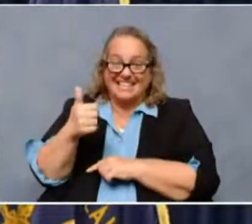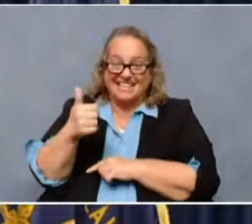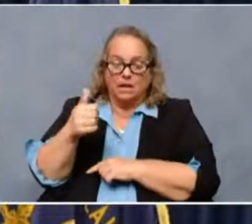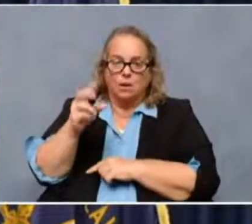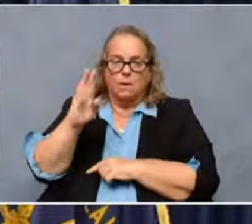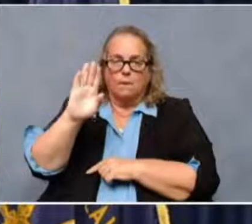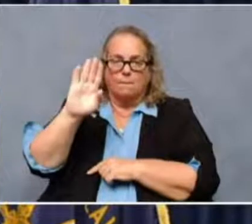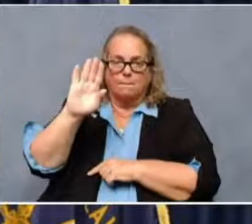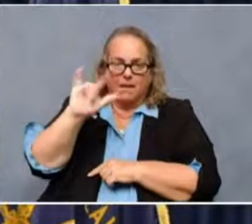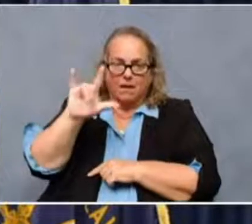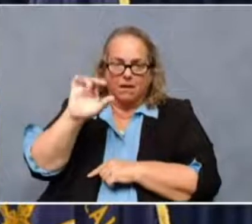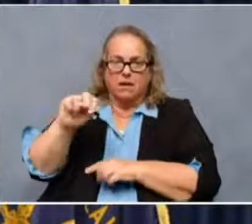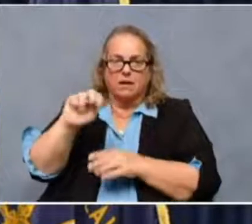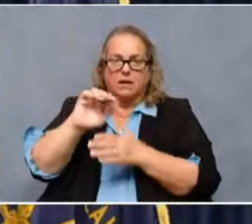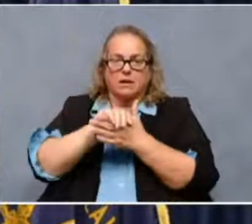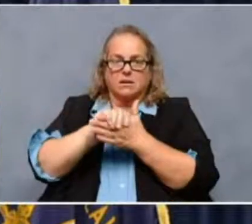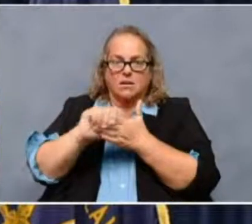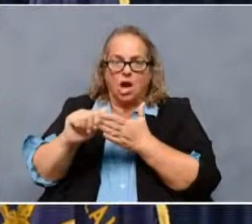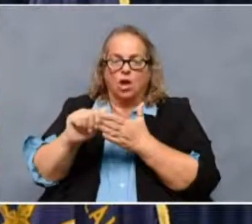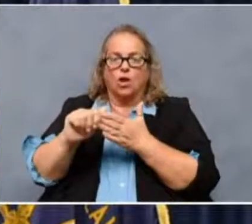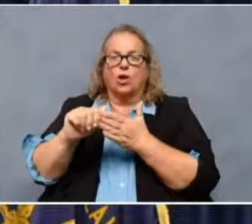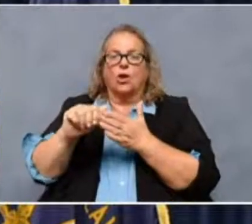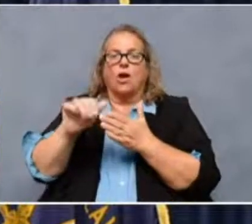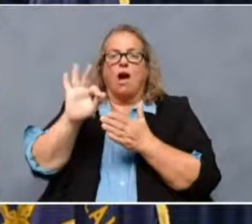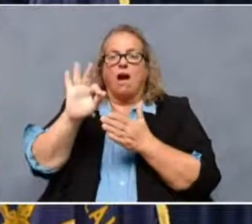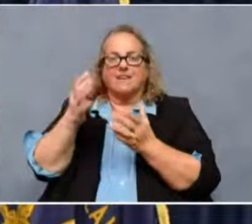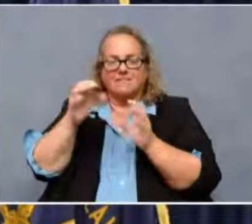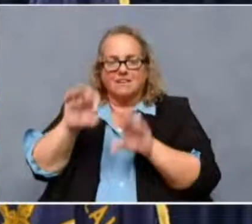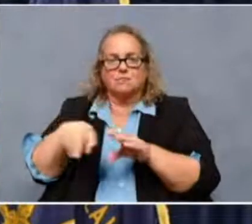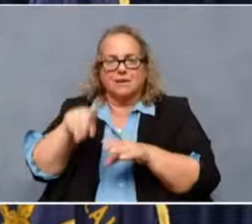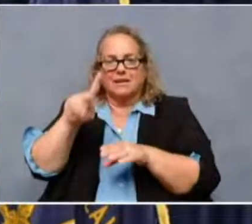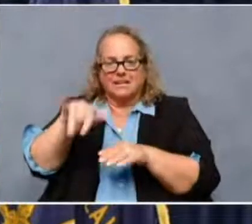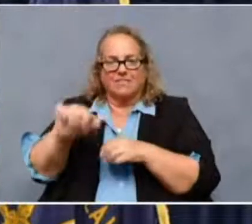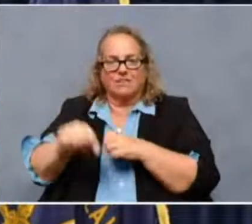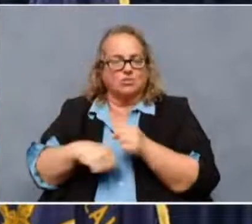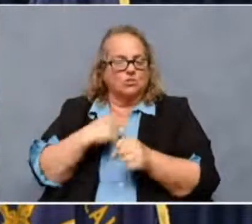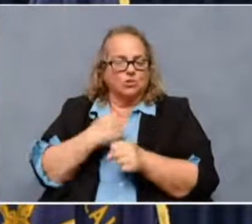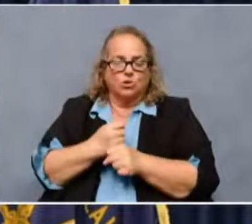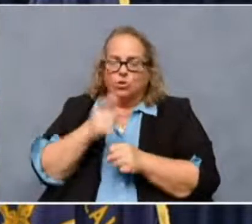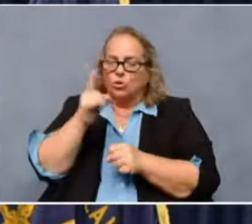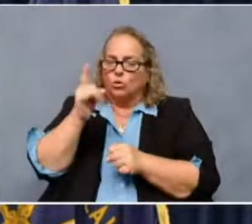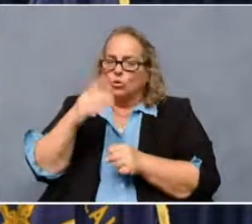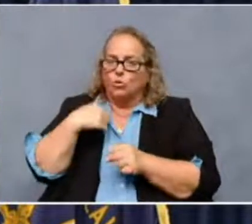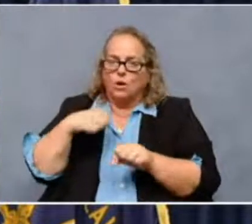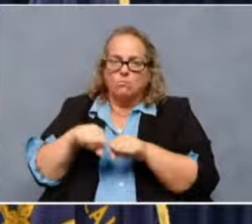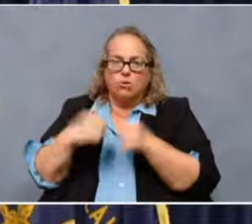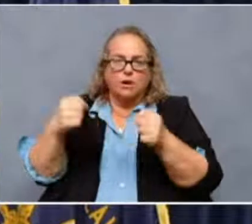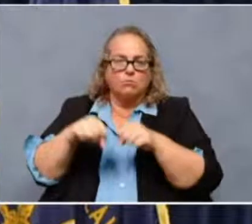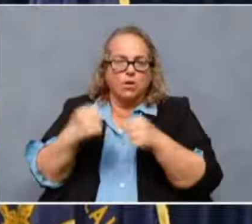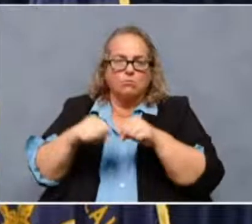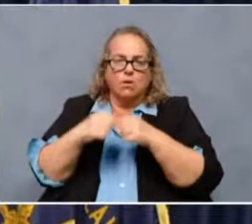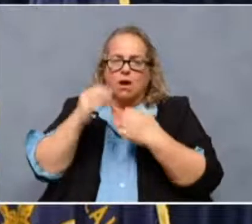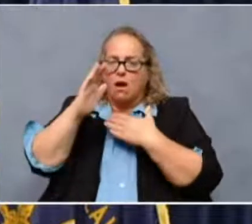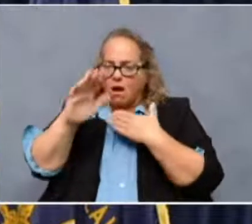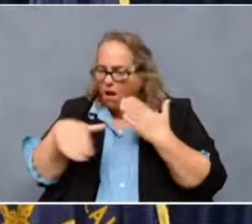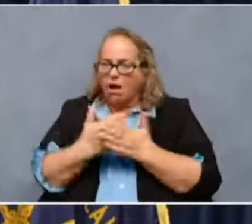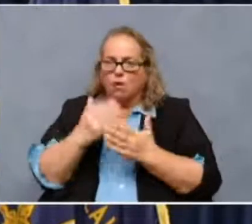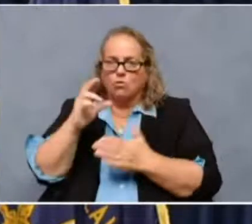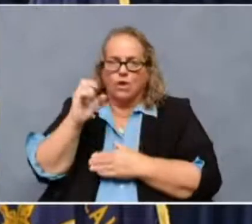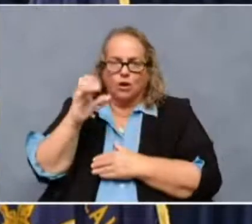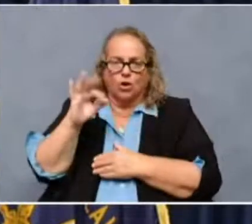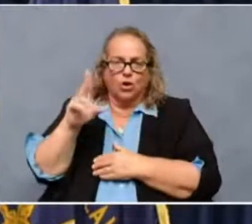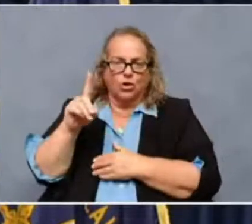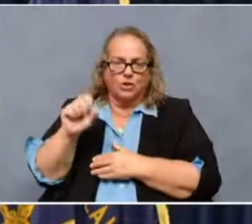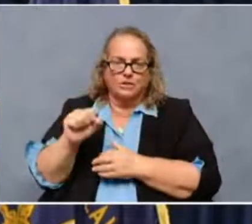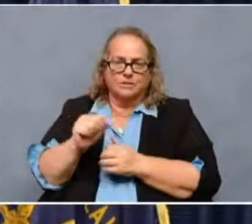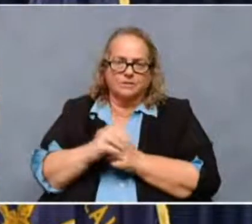mark in investments in Kentucky this year, just blowing away any previous record. So that is good news. All